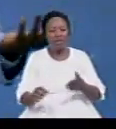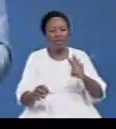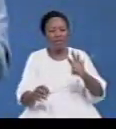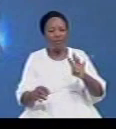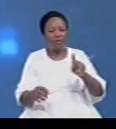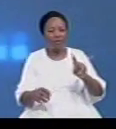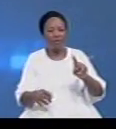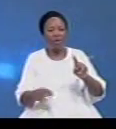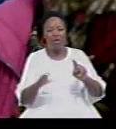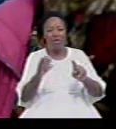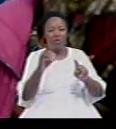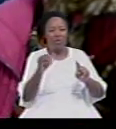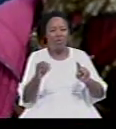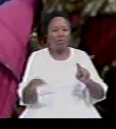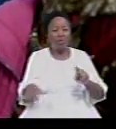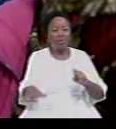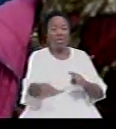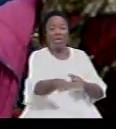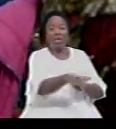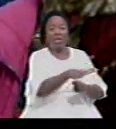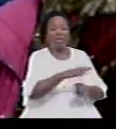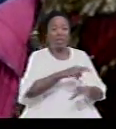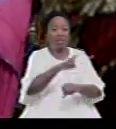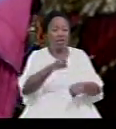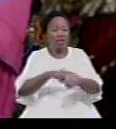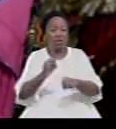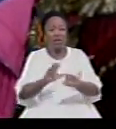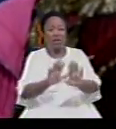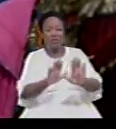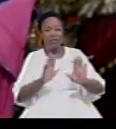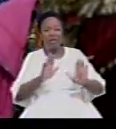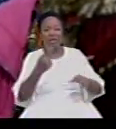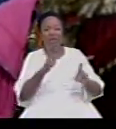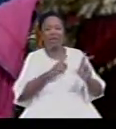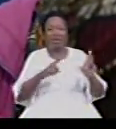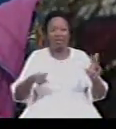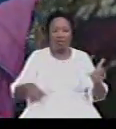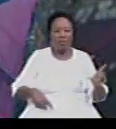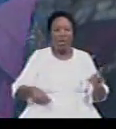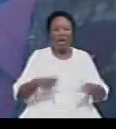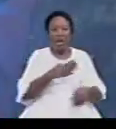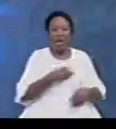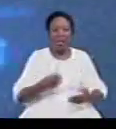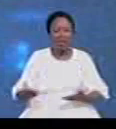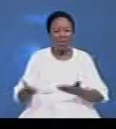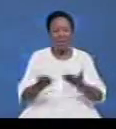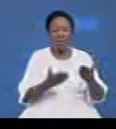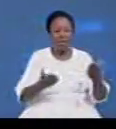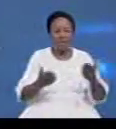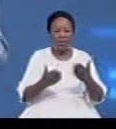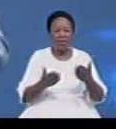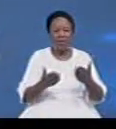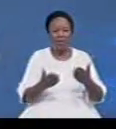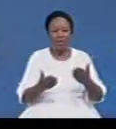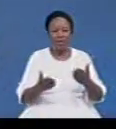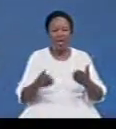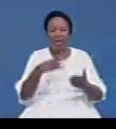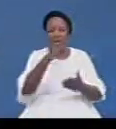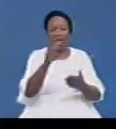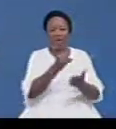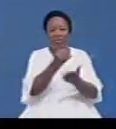so these nations feared the Lord and served the